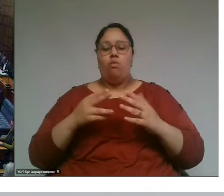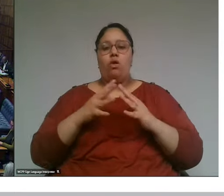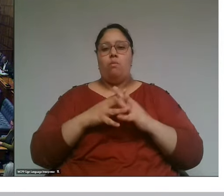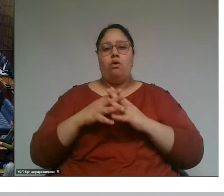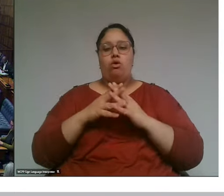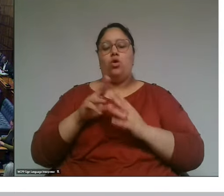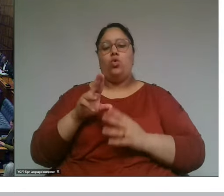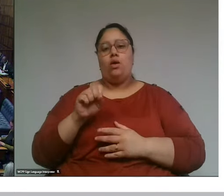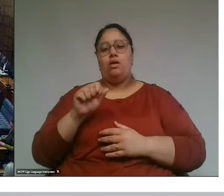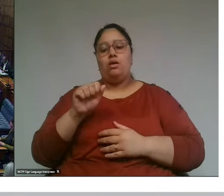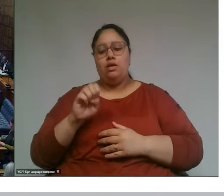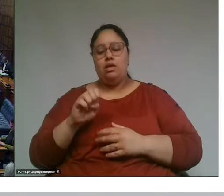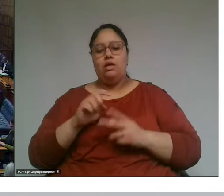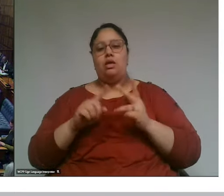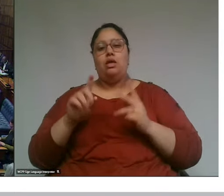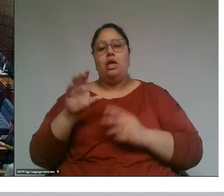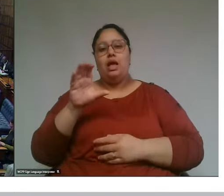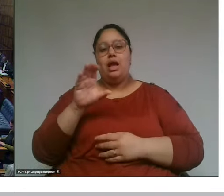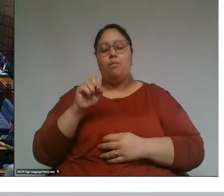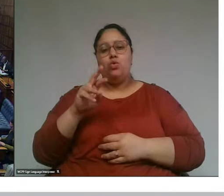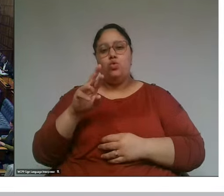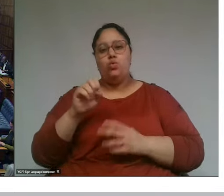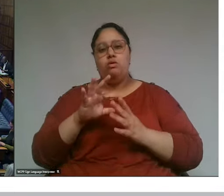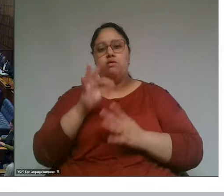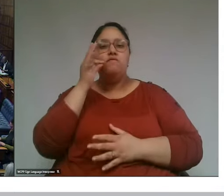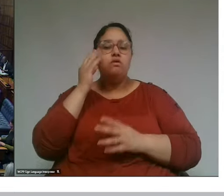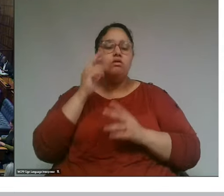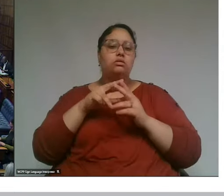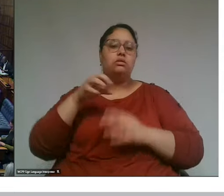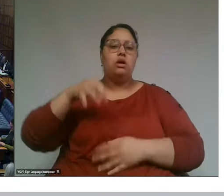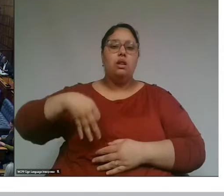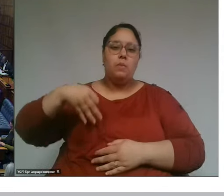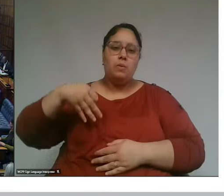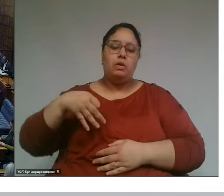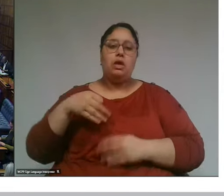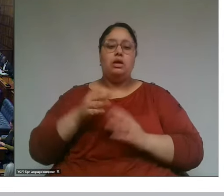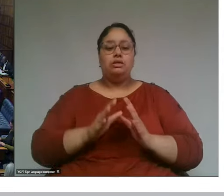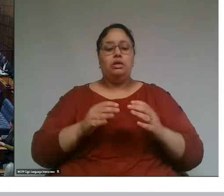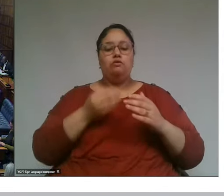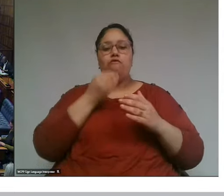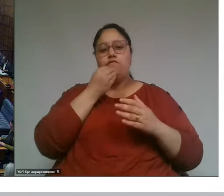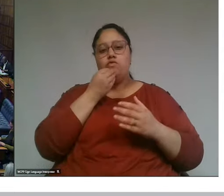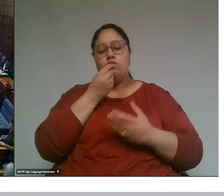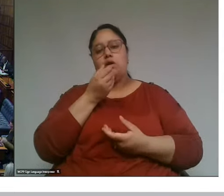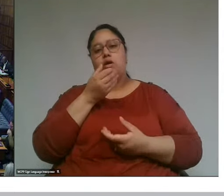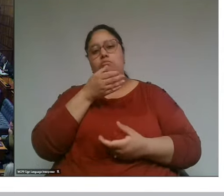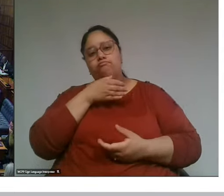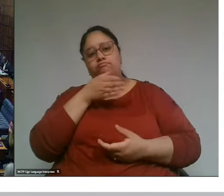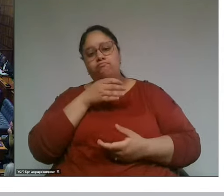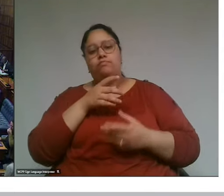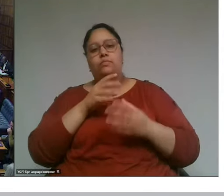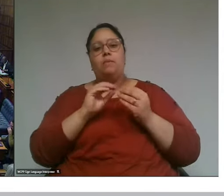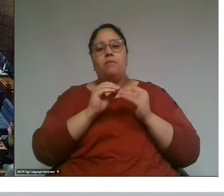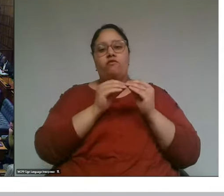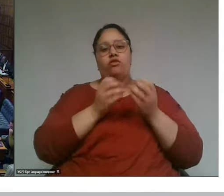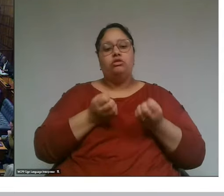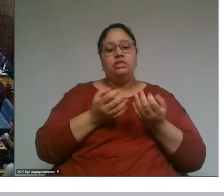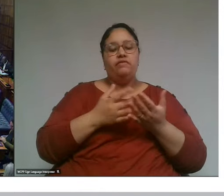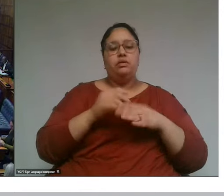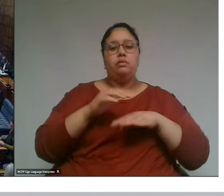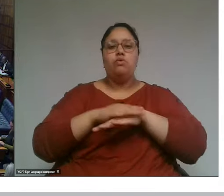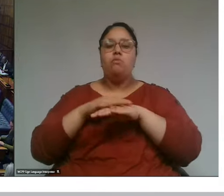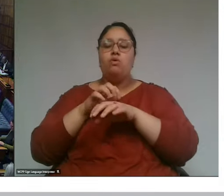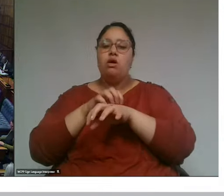UAE Cameroon France and Namibia um the sectors were food and beverages Manufacturing Services primary